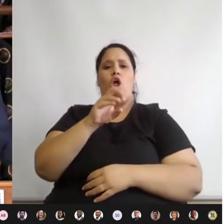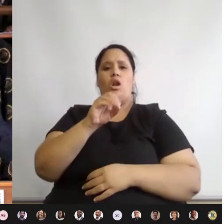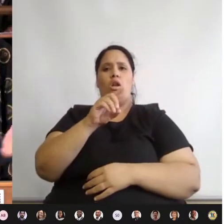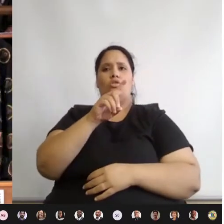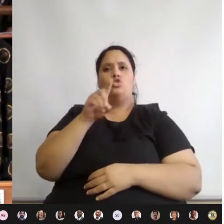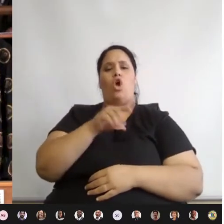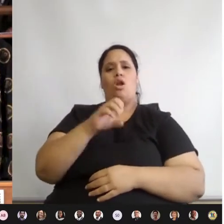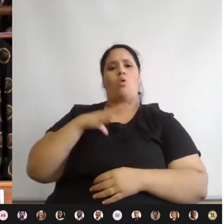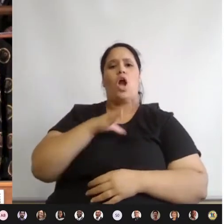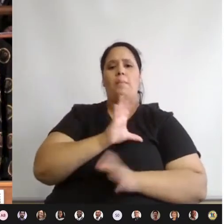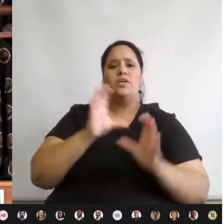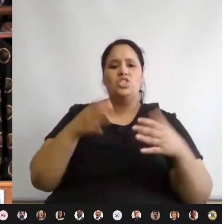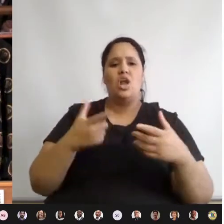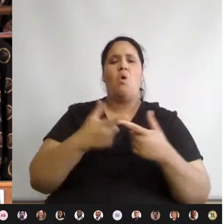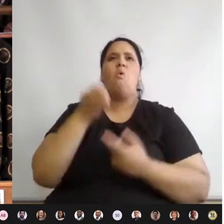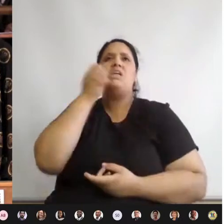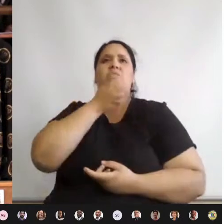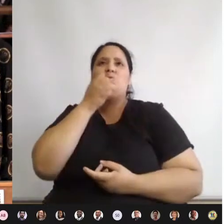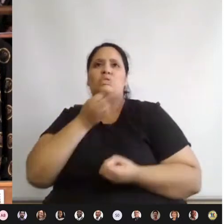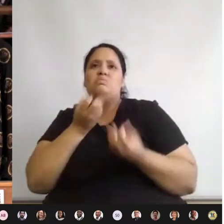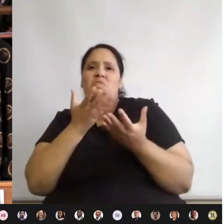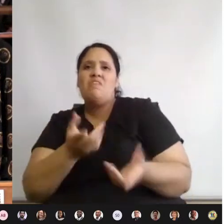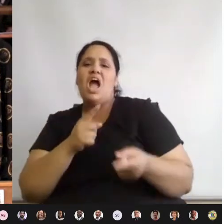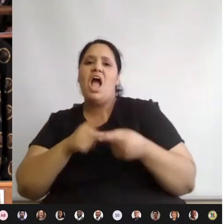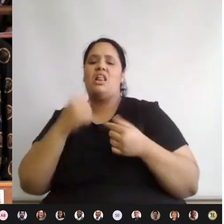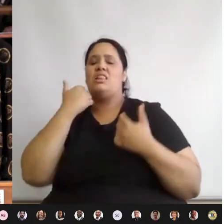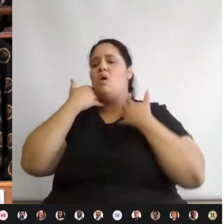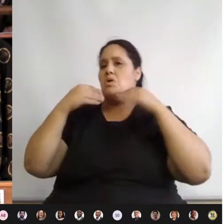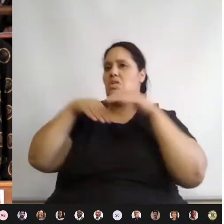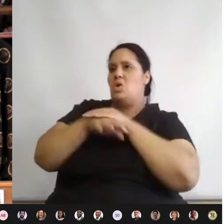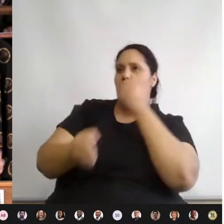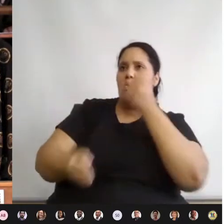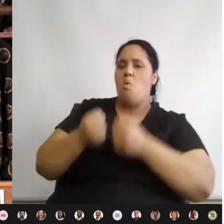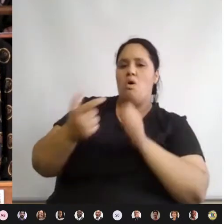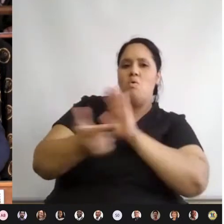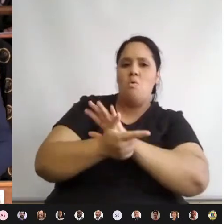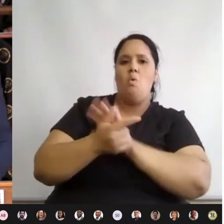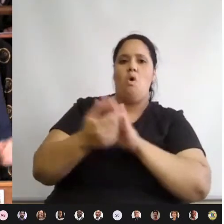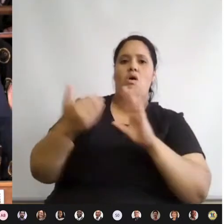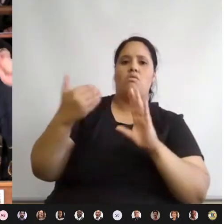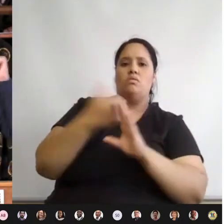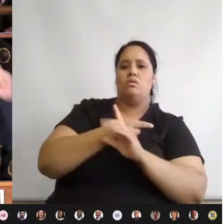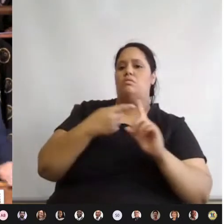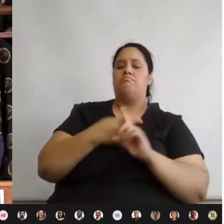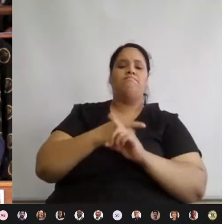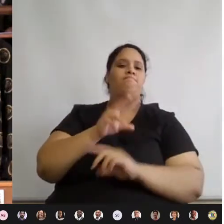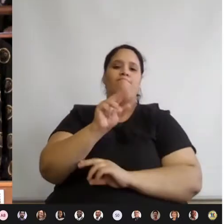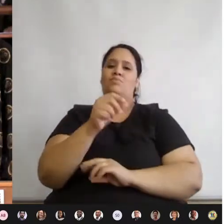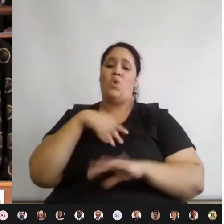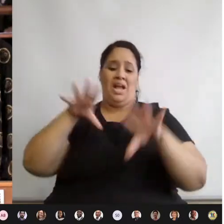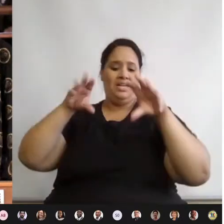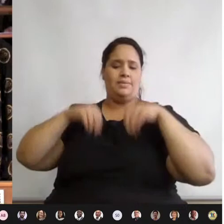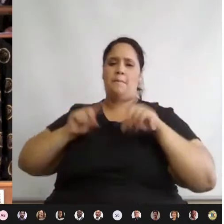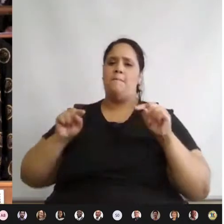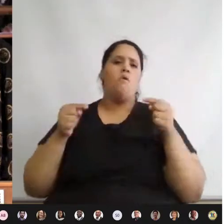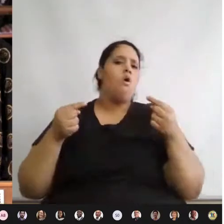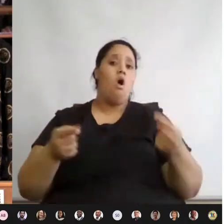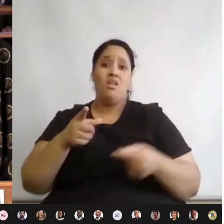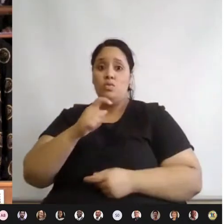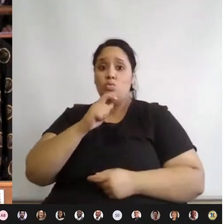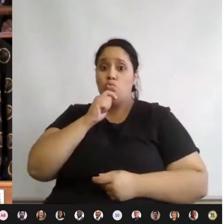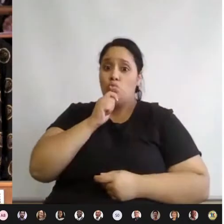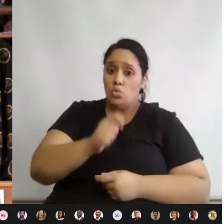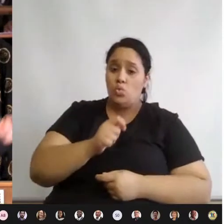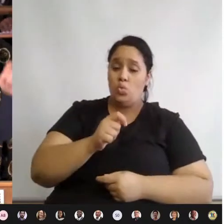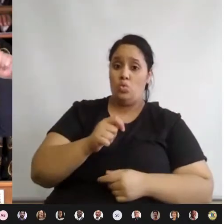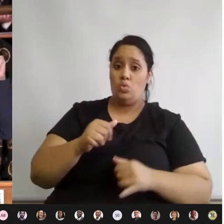finding excuses to get away from courts of law. It is just unacceptable. And if you were really serious about dealing